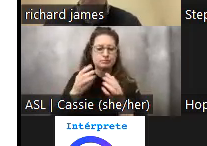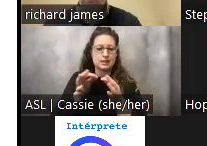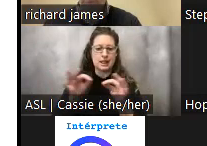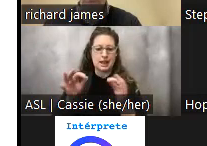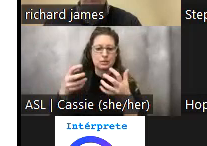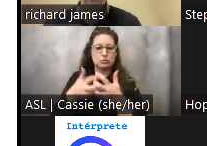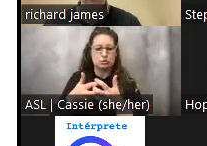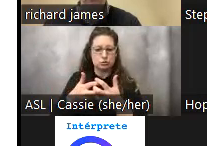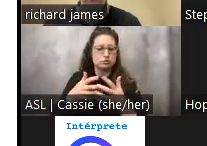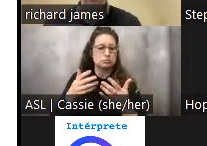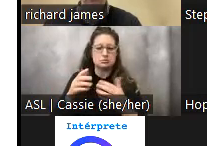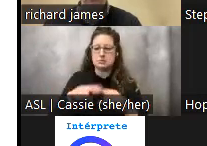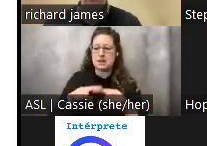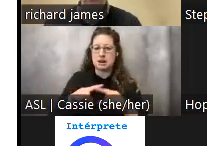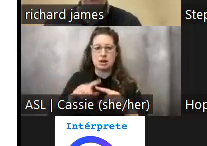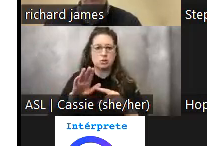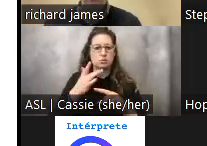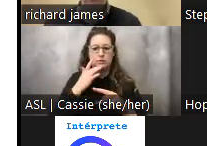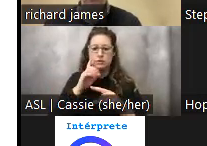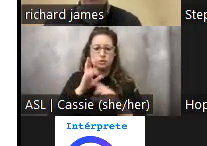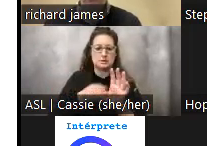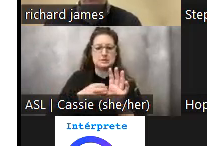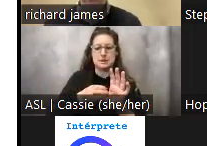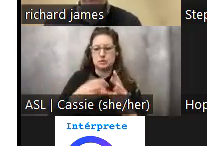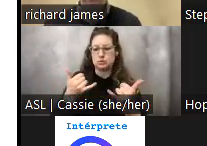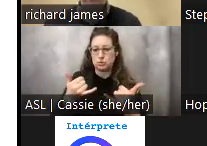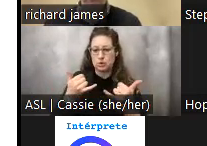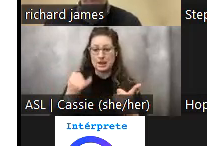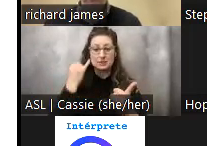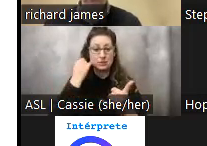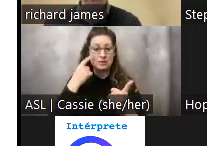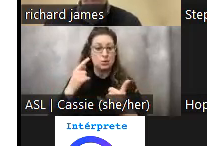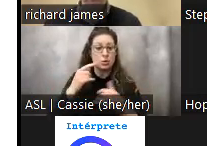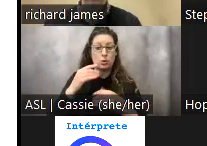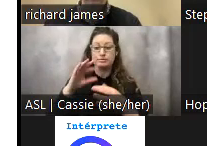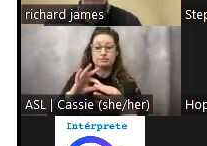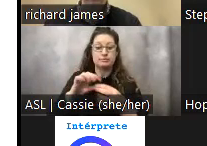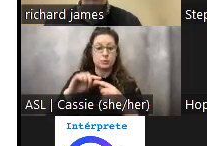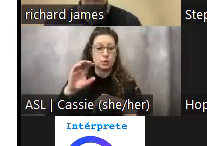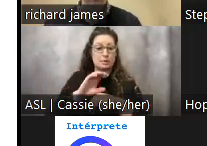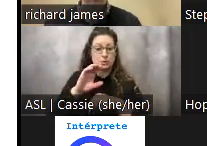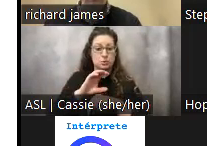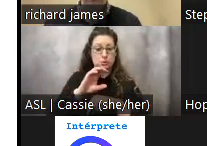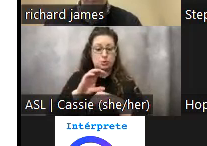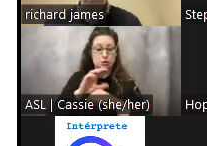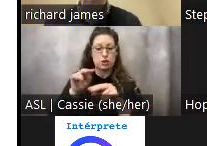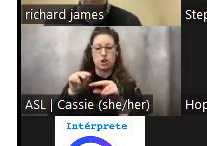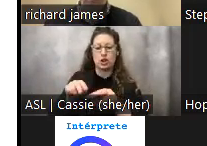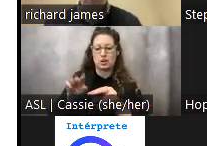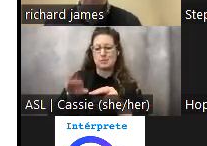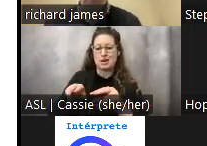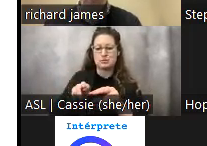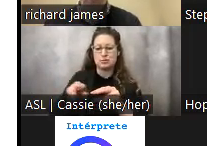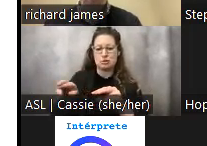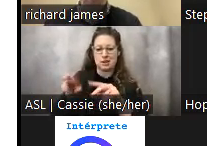the way you'll be participating. So if you're joining us via a computer, you'll see a globe icon on the bottom right-hand side of your